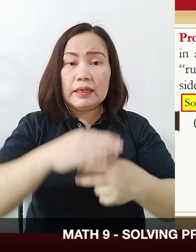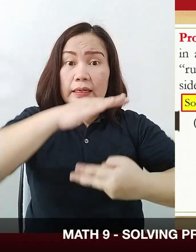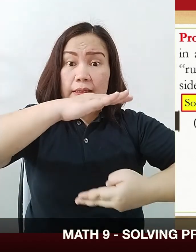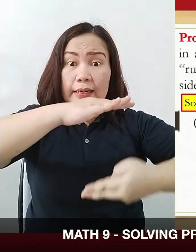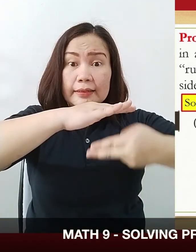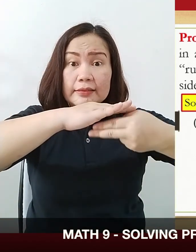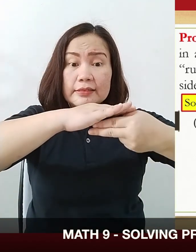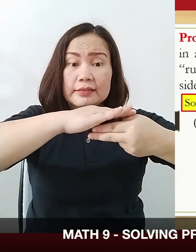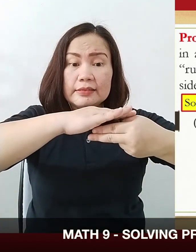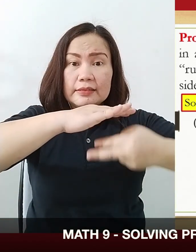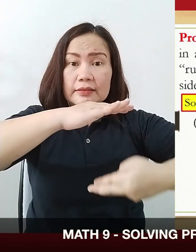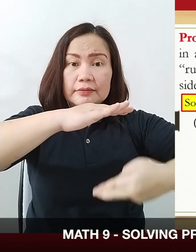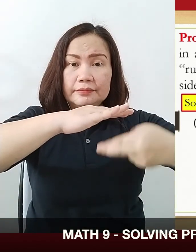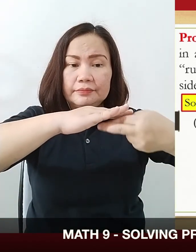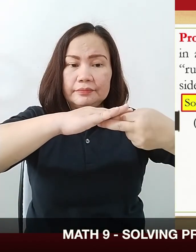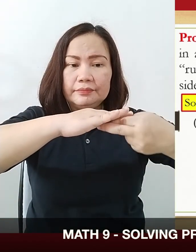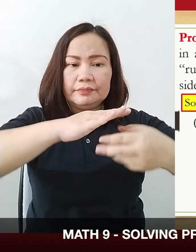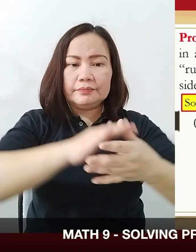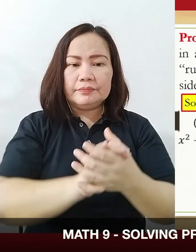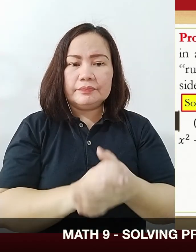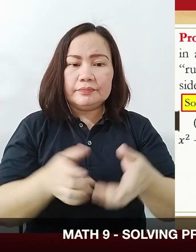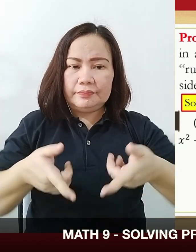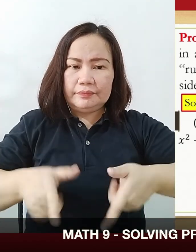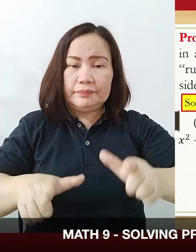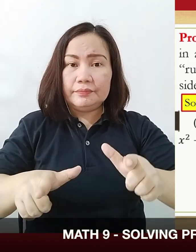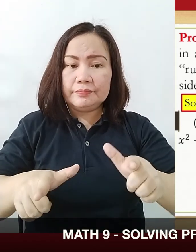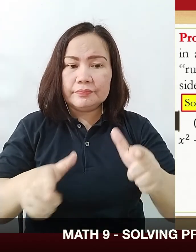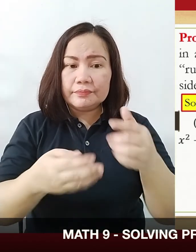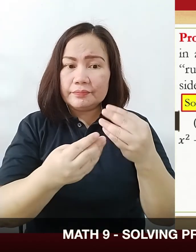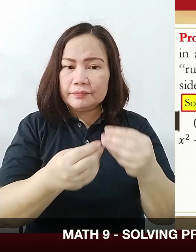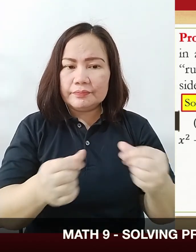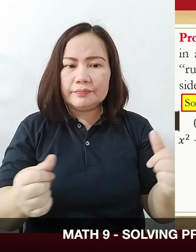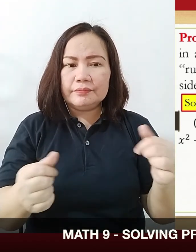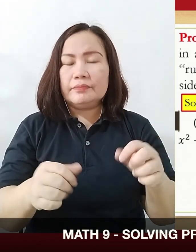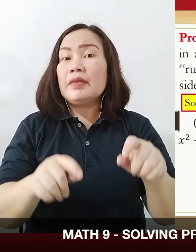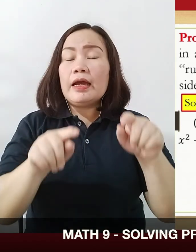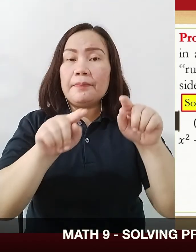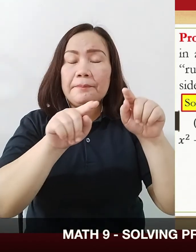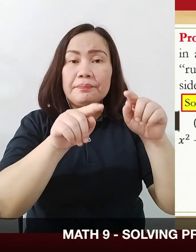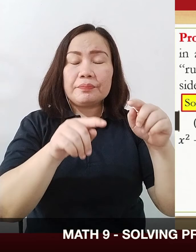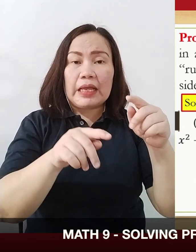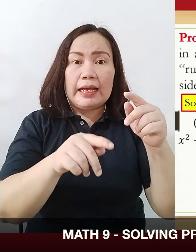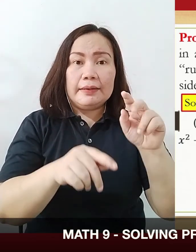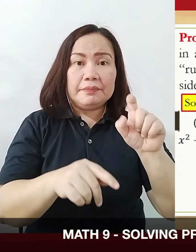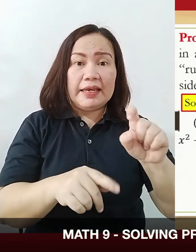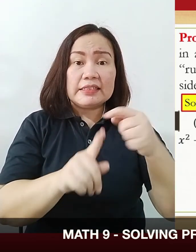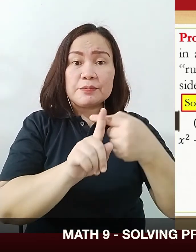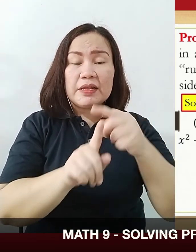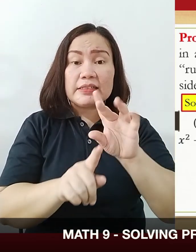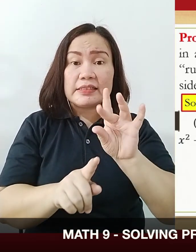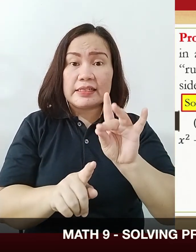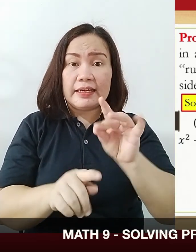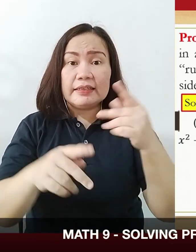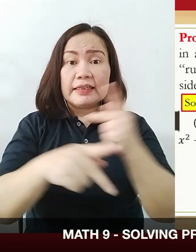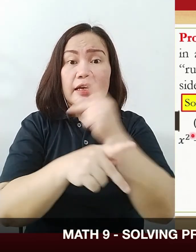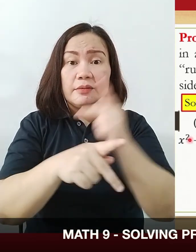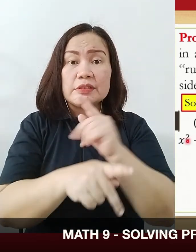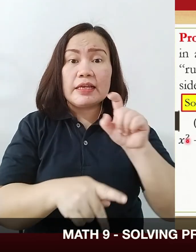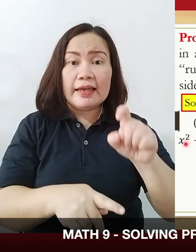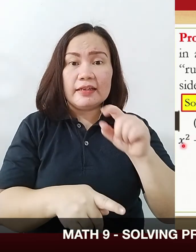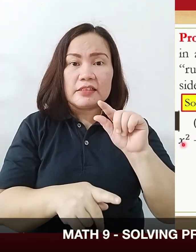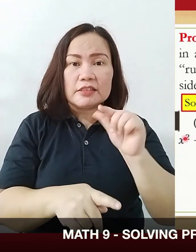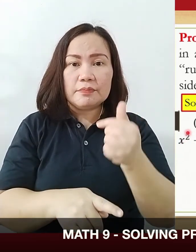is your rise. Okay, so let us expand this square of binomial. So, we will